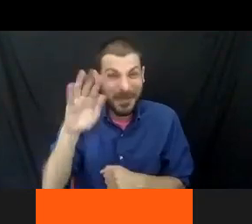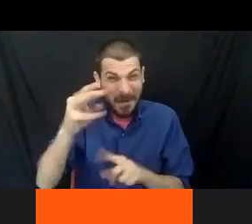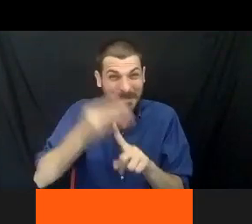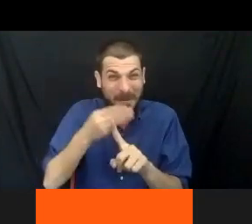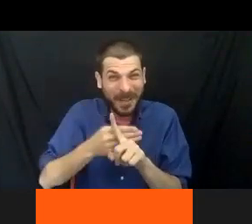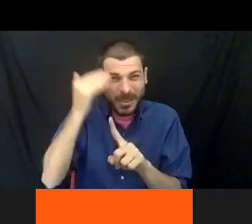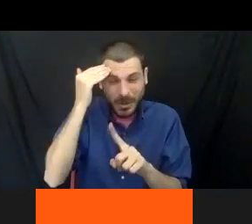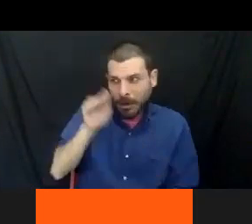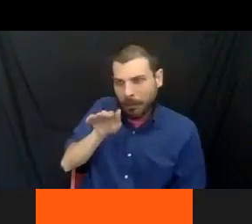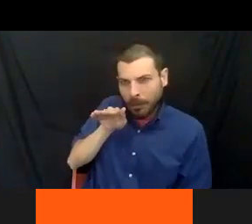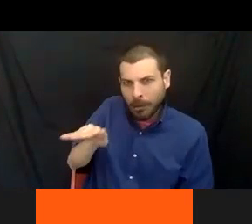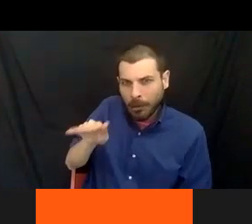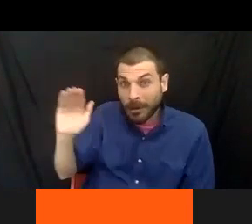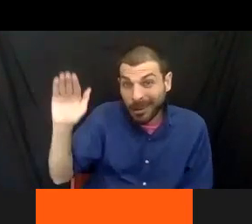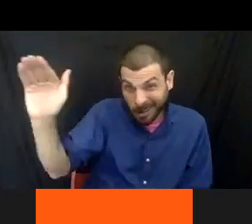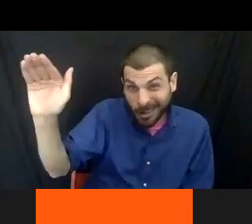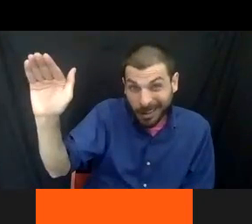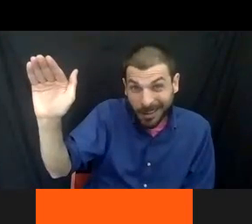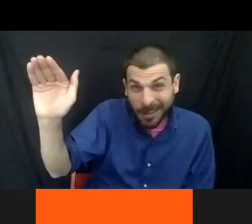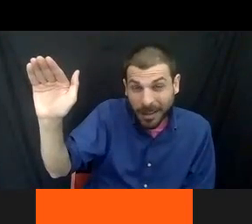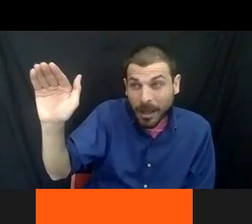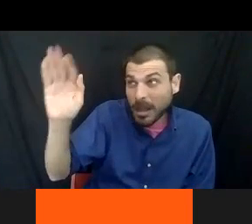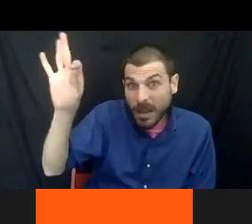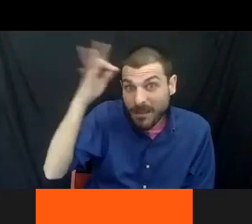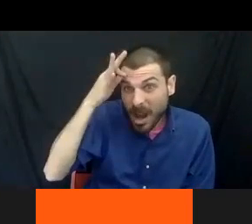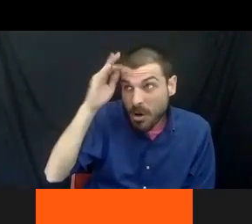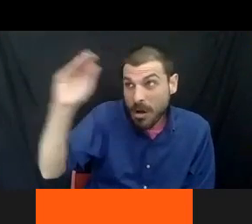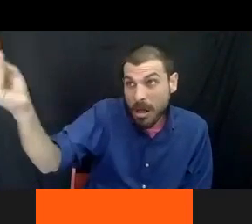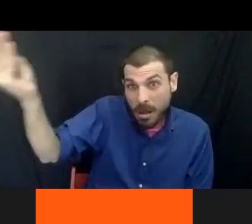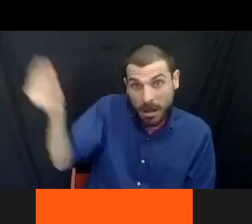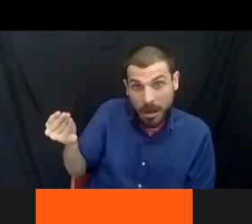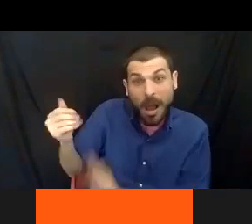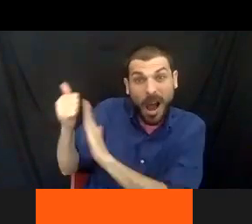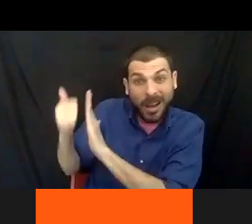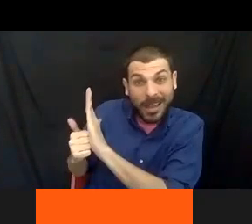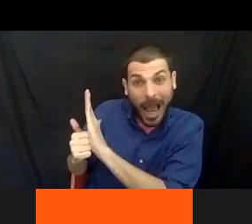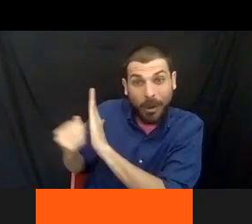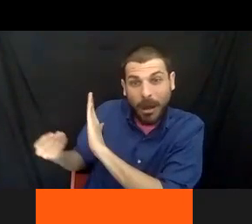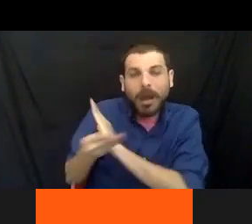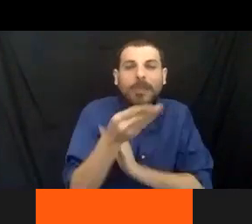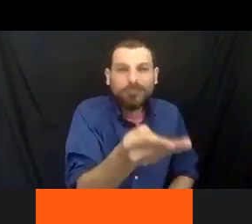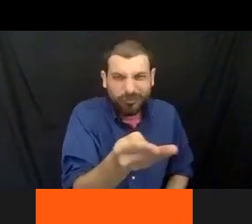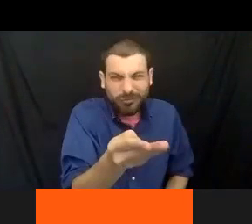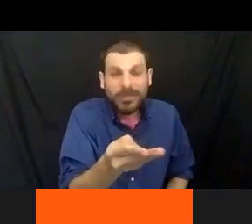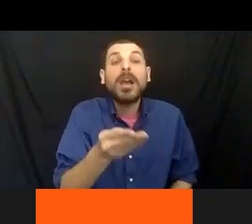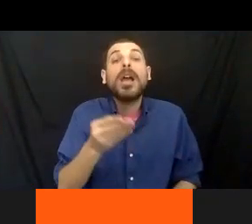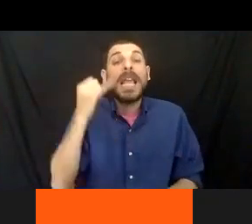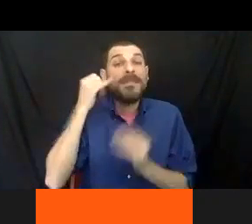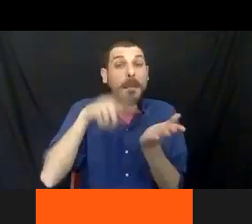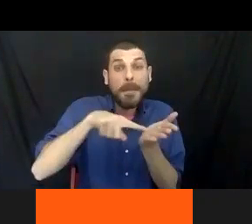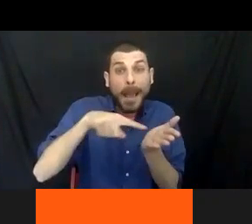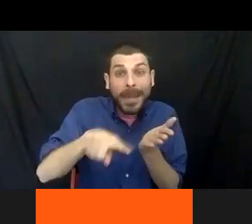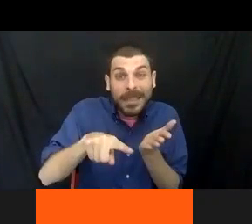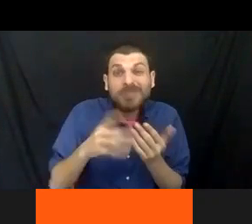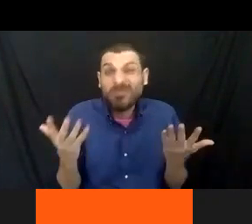It's the company that you get account statements from, that you send payments to, who might contact you if